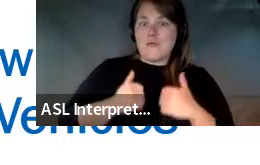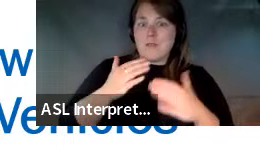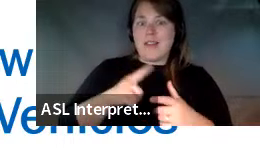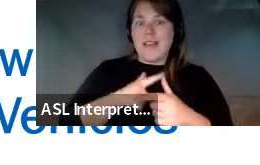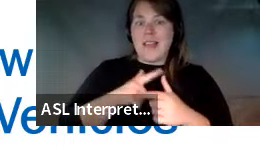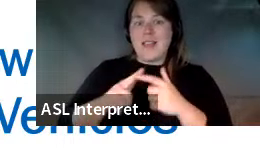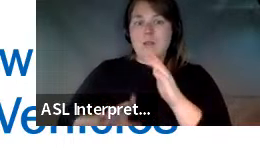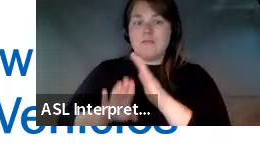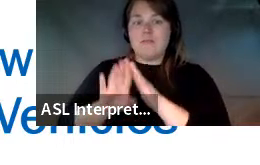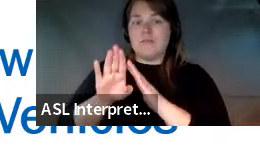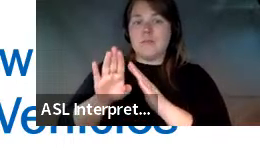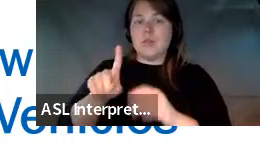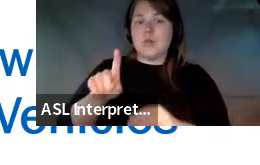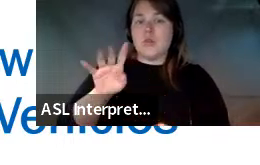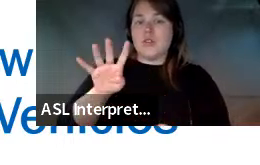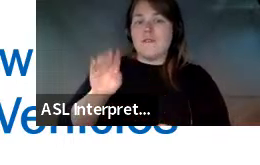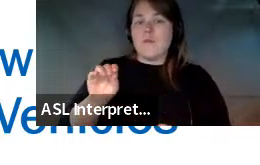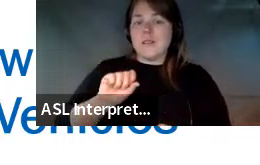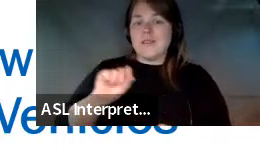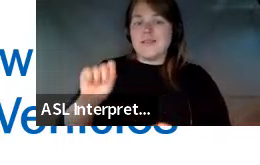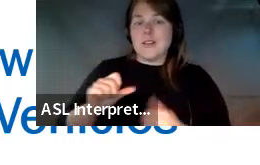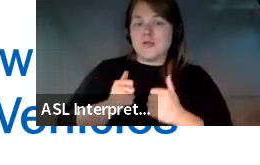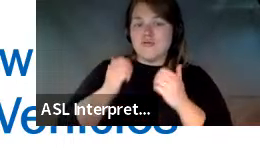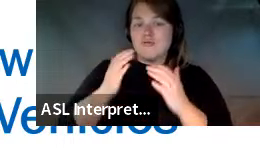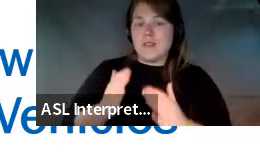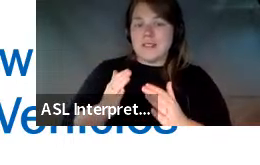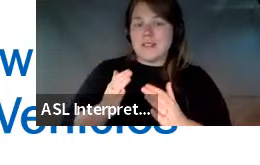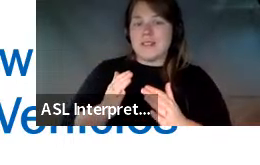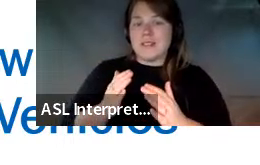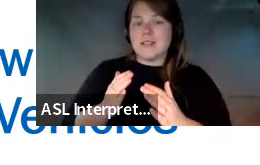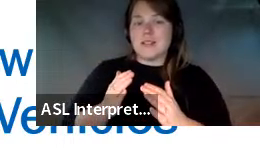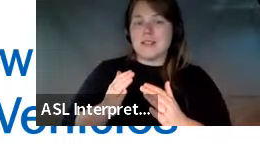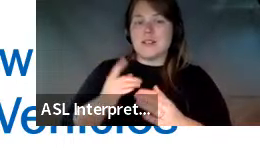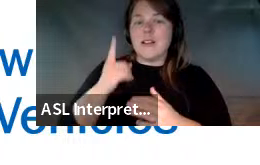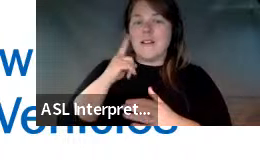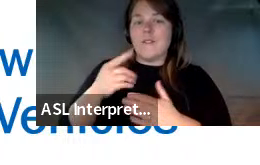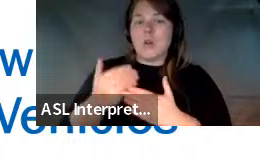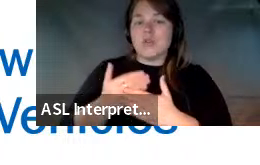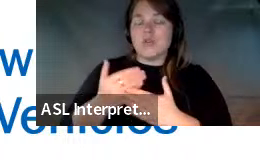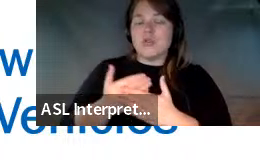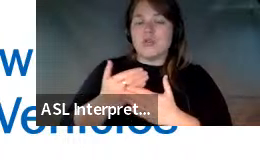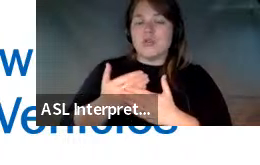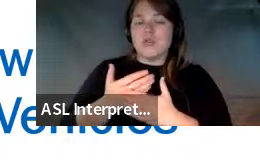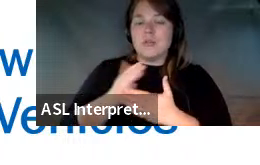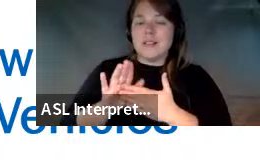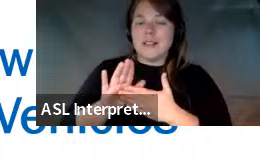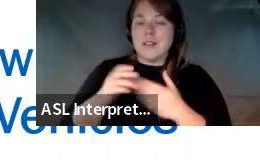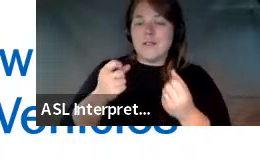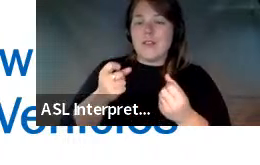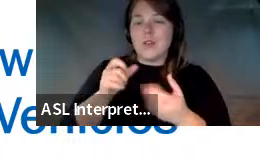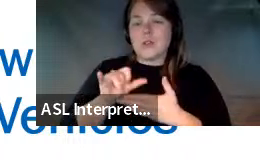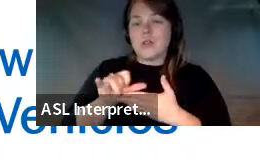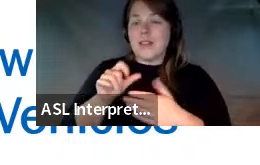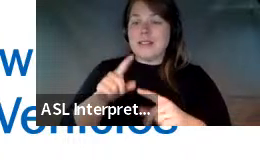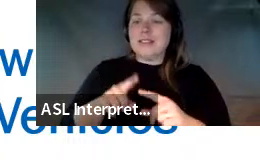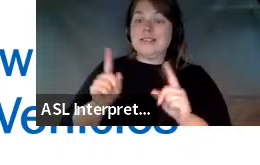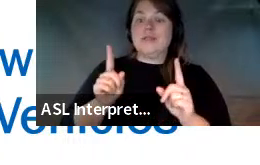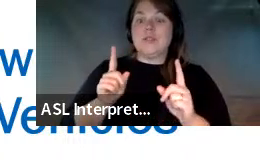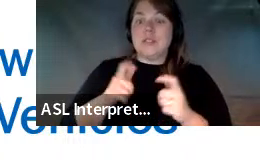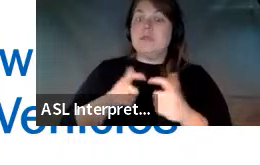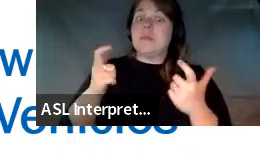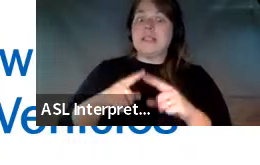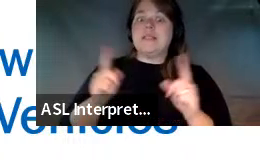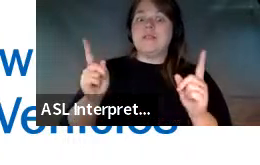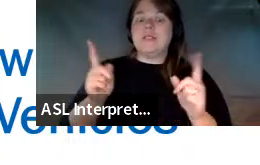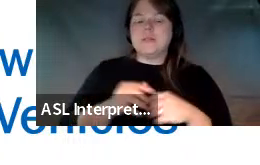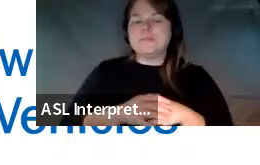to 24 Stockton residents to planted new vehicles. So that's a big difference, a big hype. So